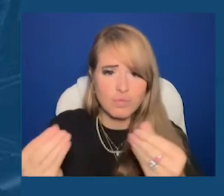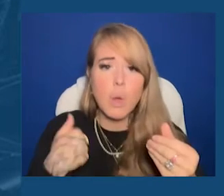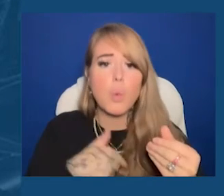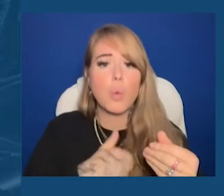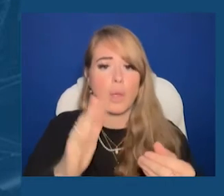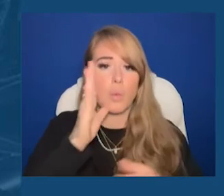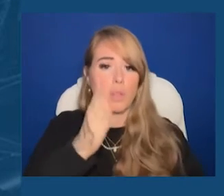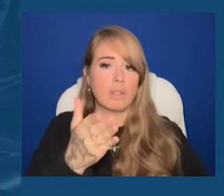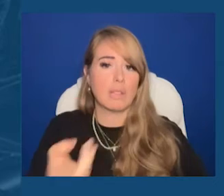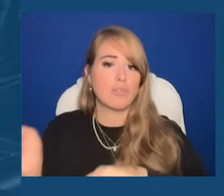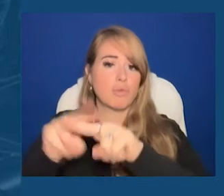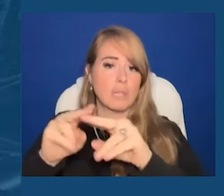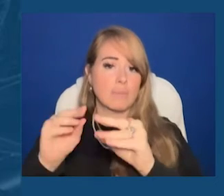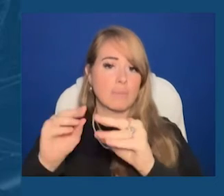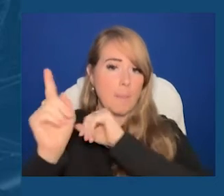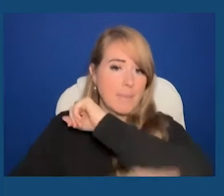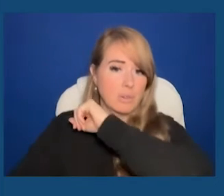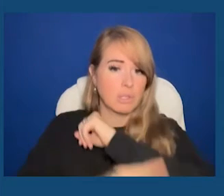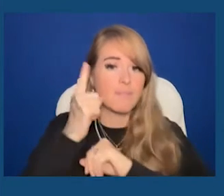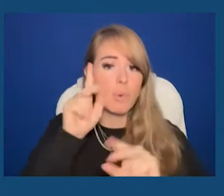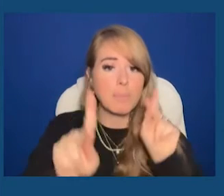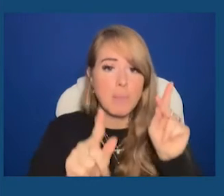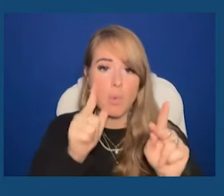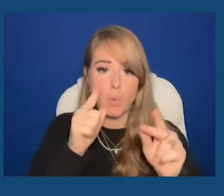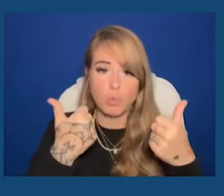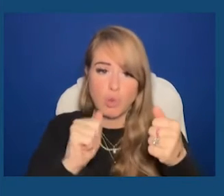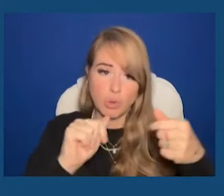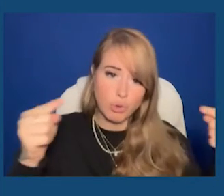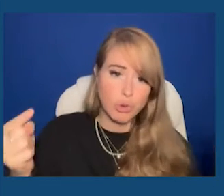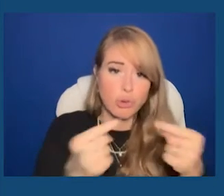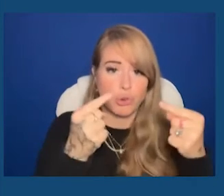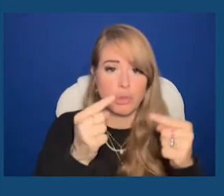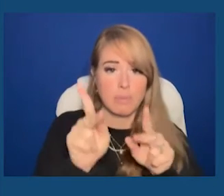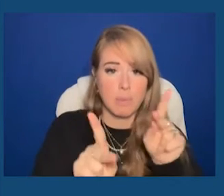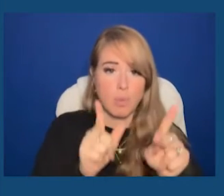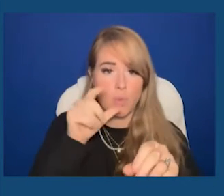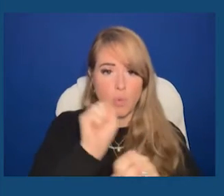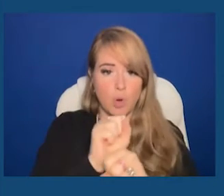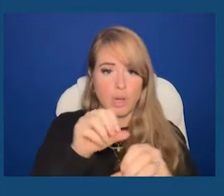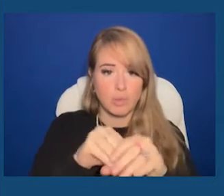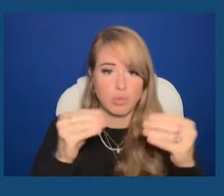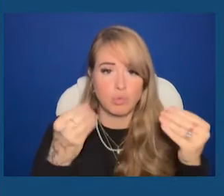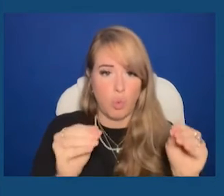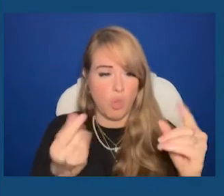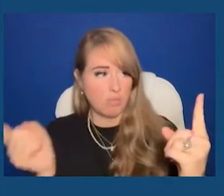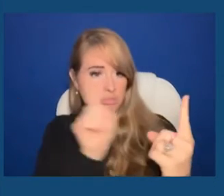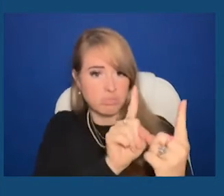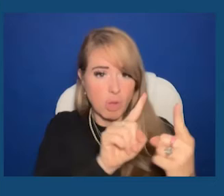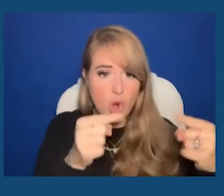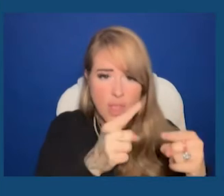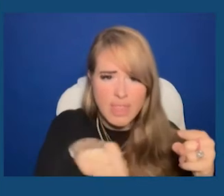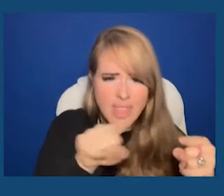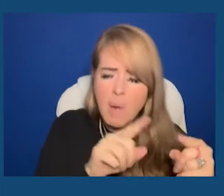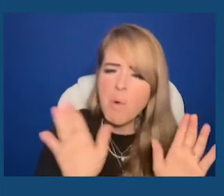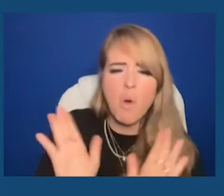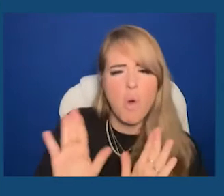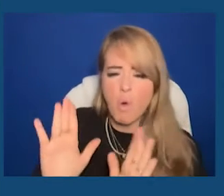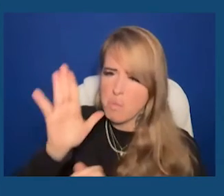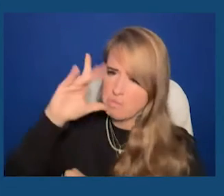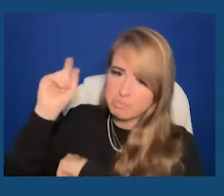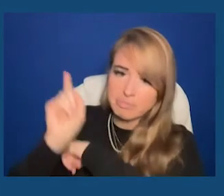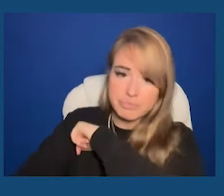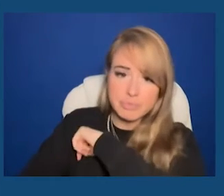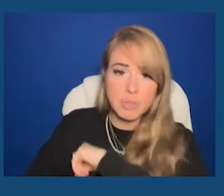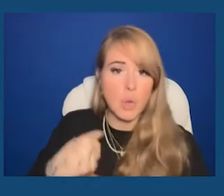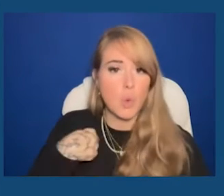for those who assault a retail worker. Let us show them that we respect them. We're grateful that they showed up during the pandemic